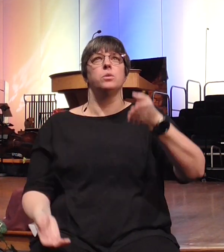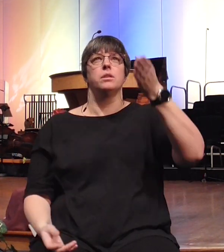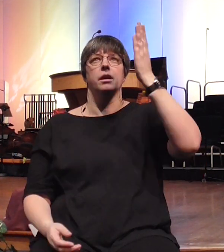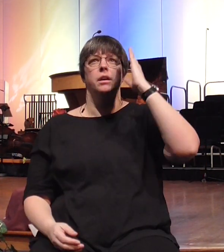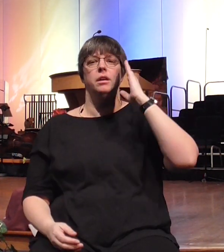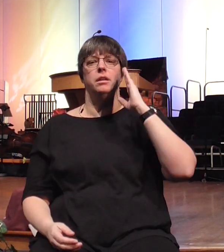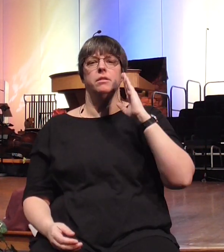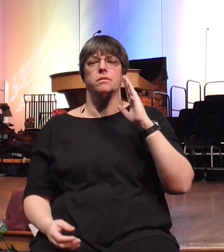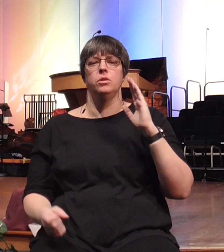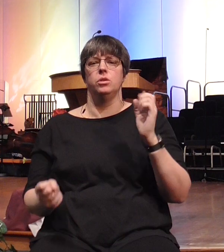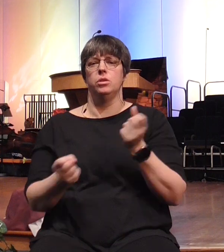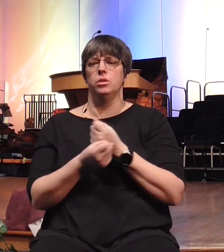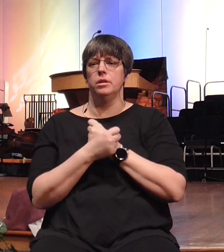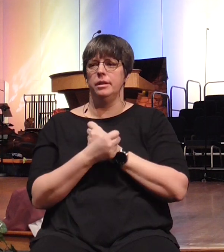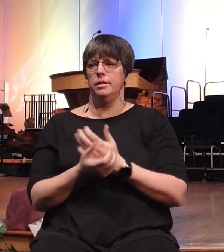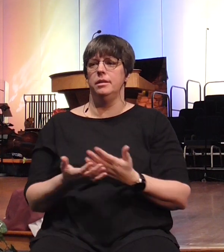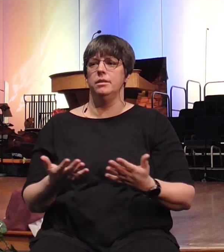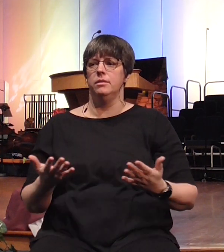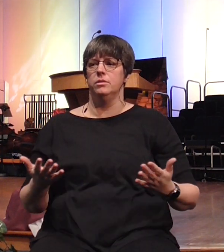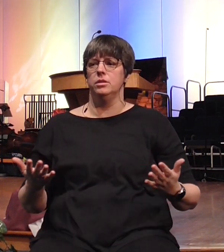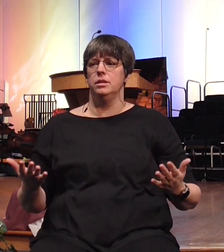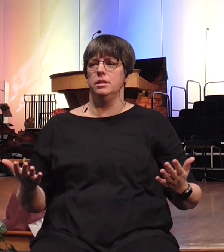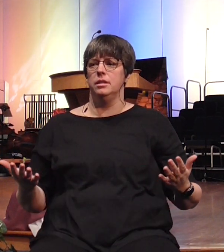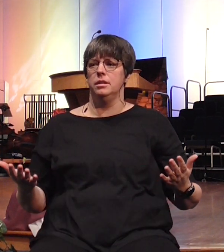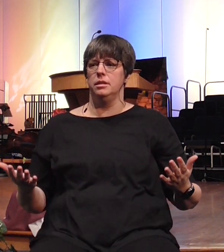everything. Thank you, God, for